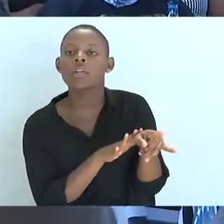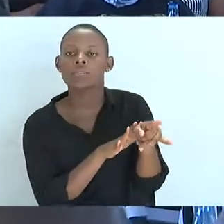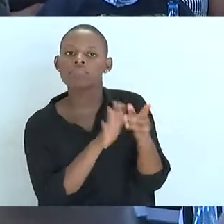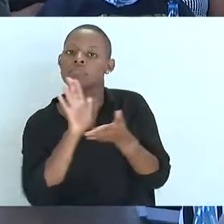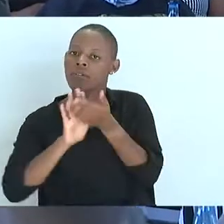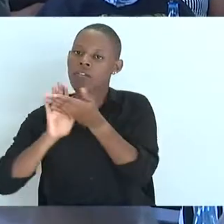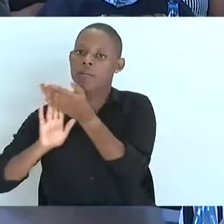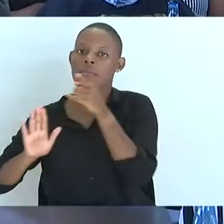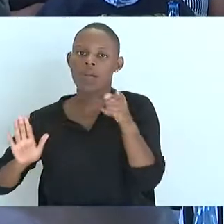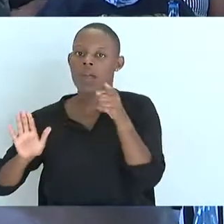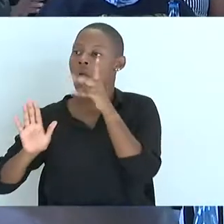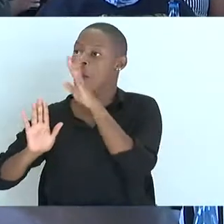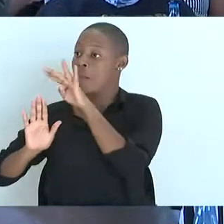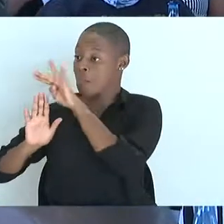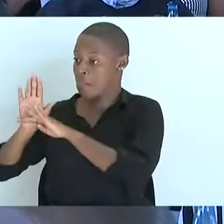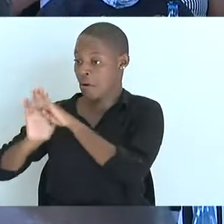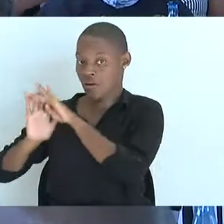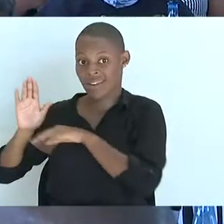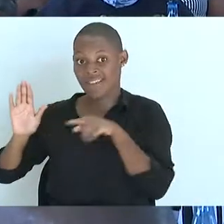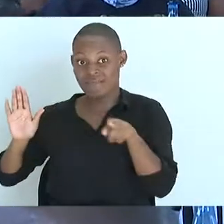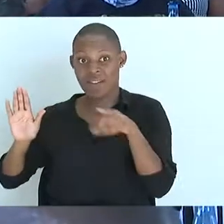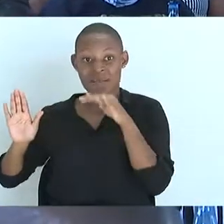development program.